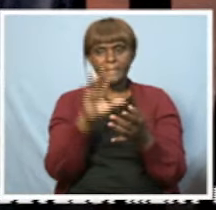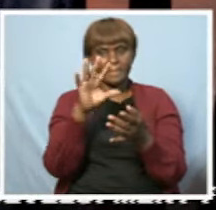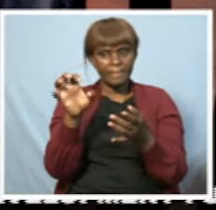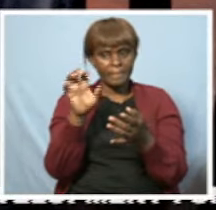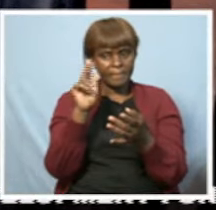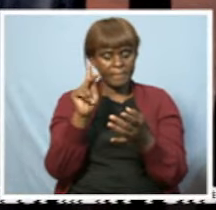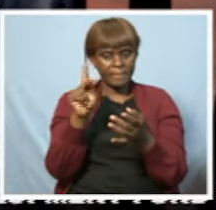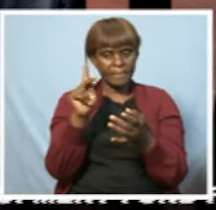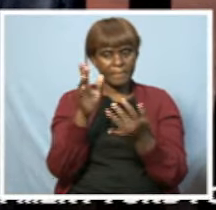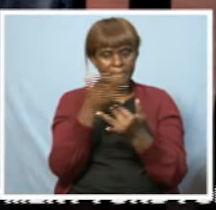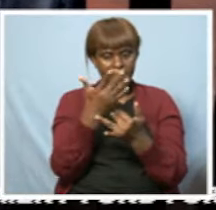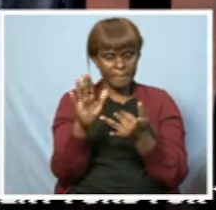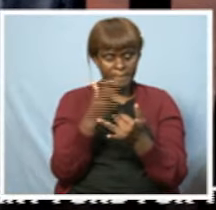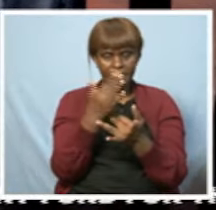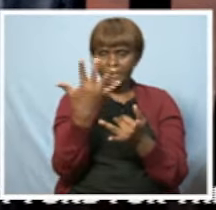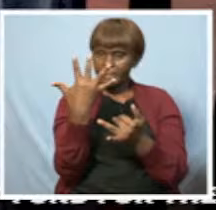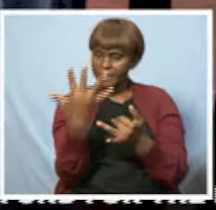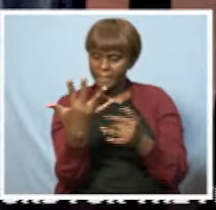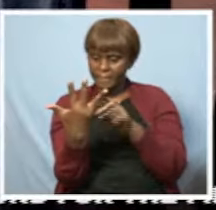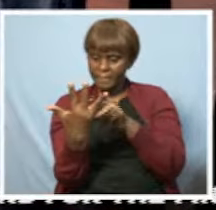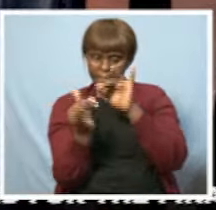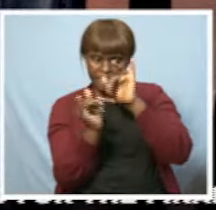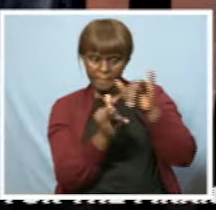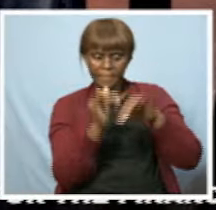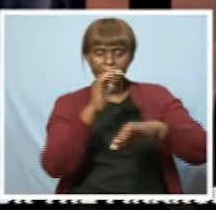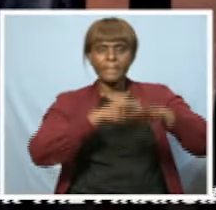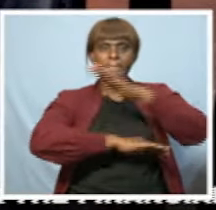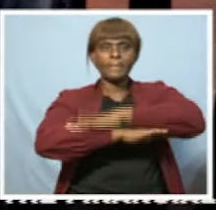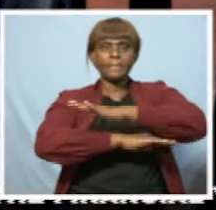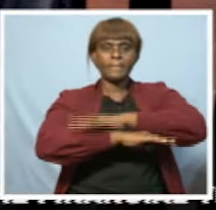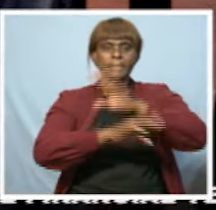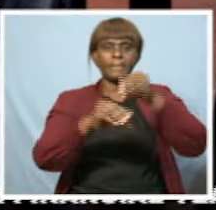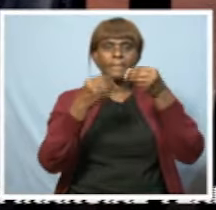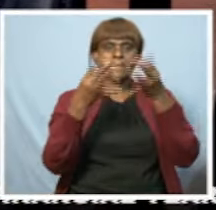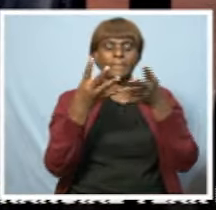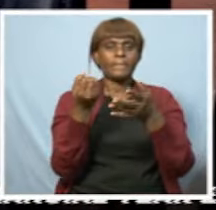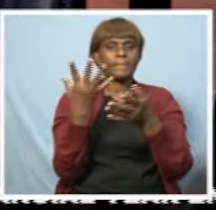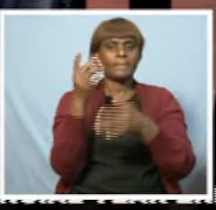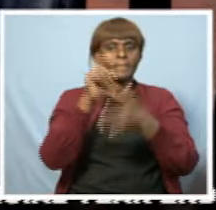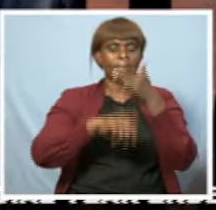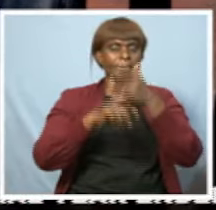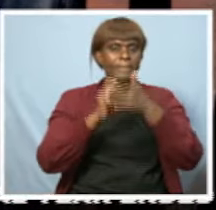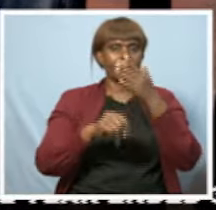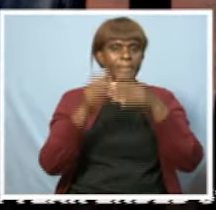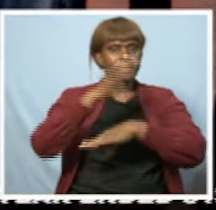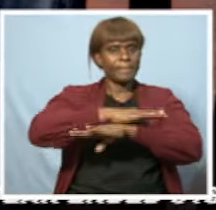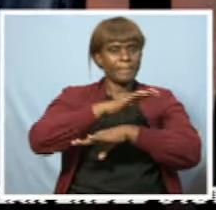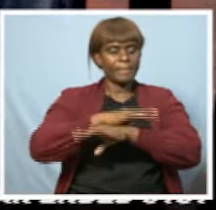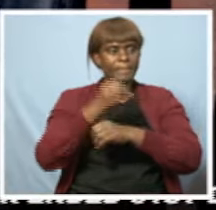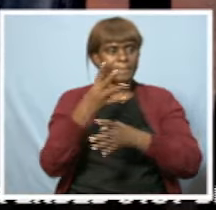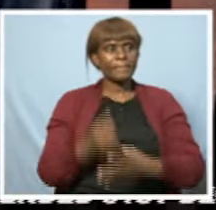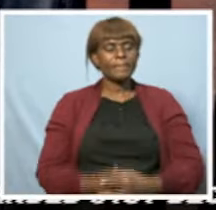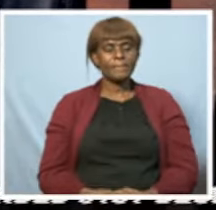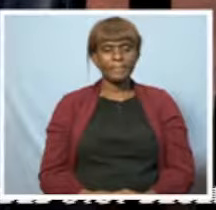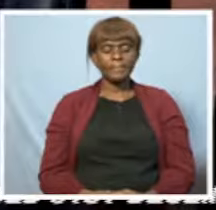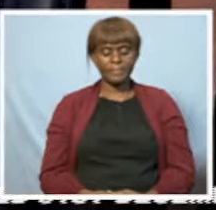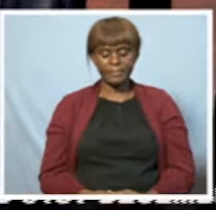155,500 kwacha. Divide it by the 5 remaining desks. It gives you how much per desk? It comes